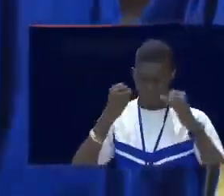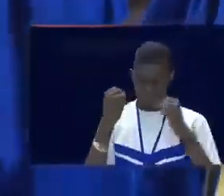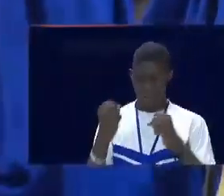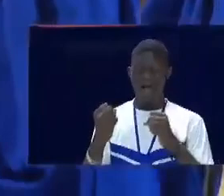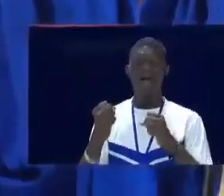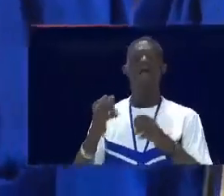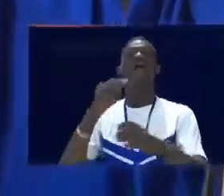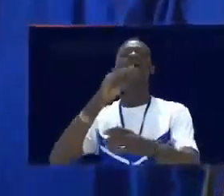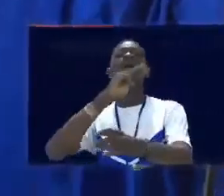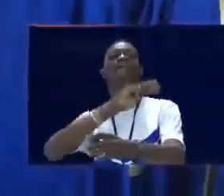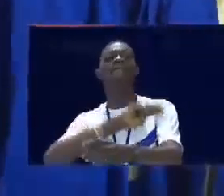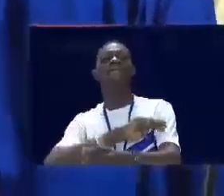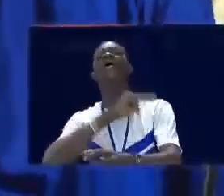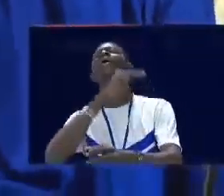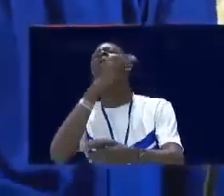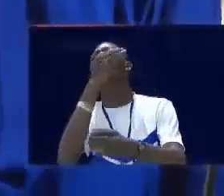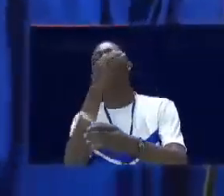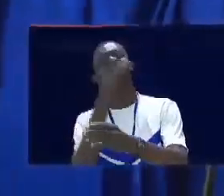is power